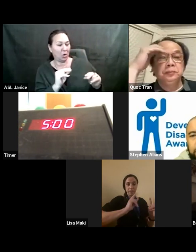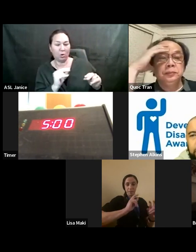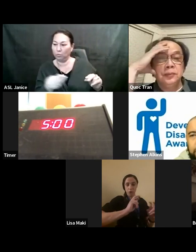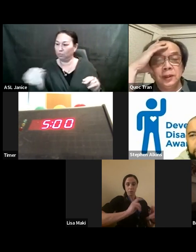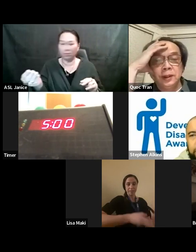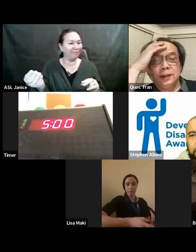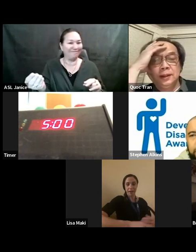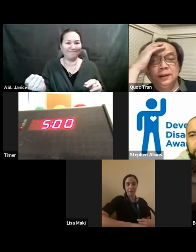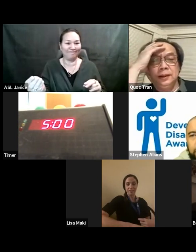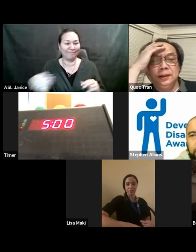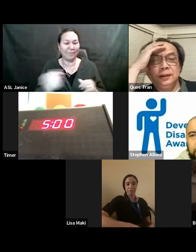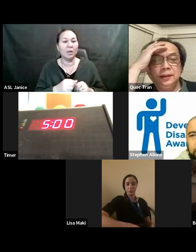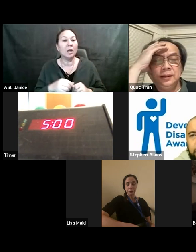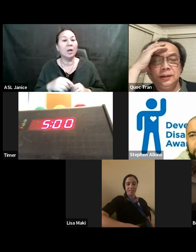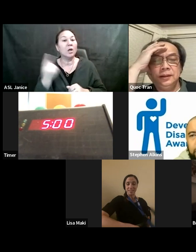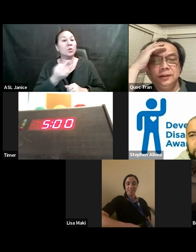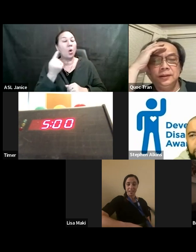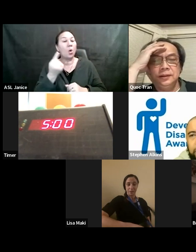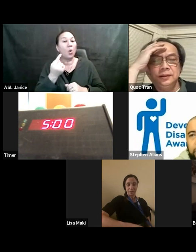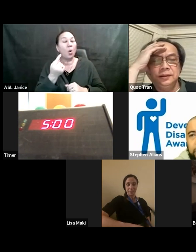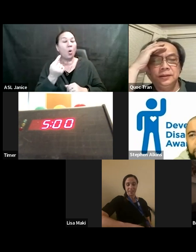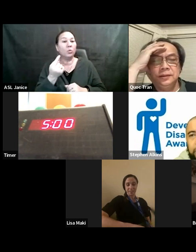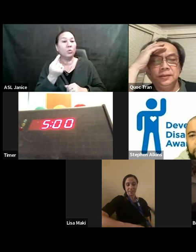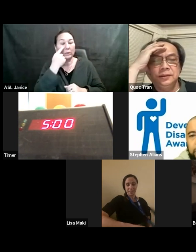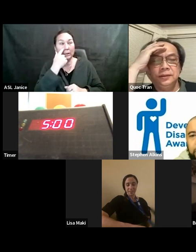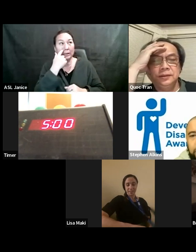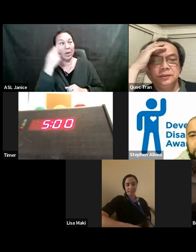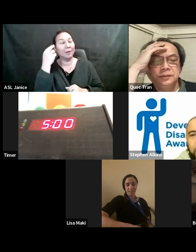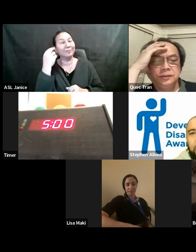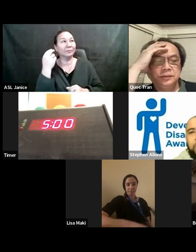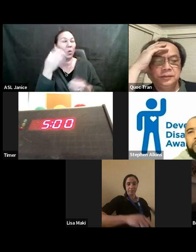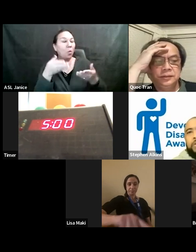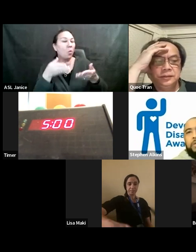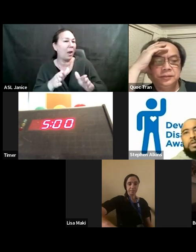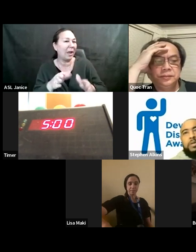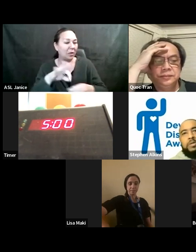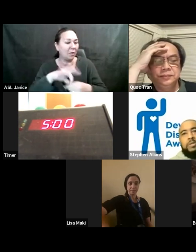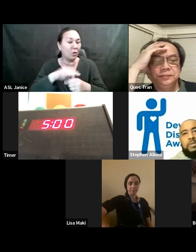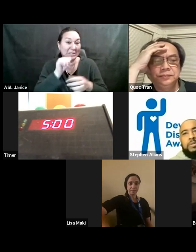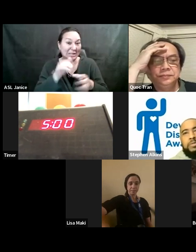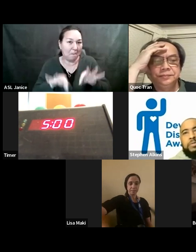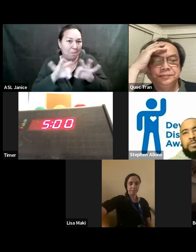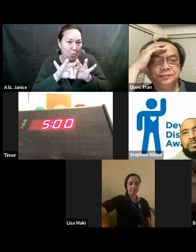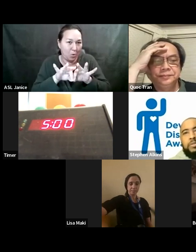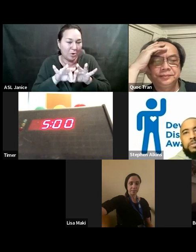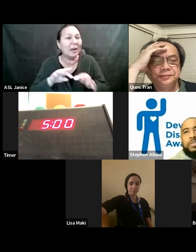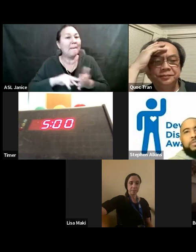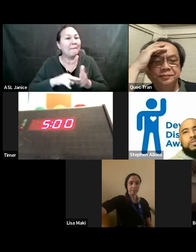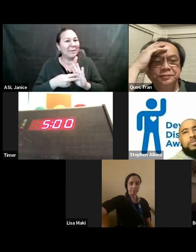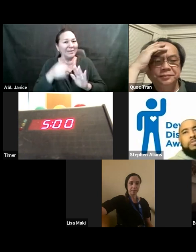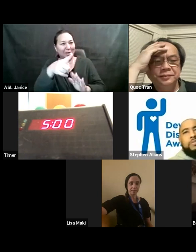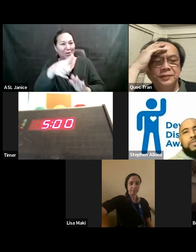way the vote doesn't matter is if the school committee doesn't take all right so we need to take the vote